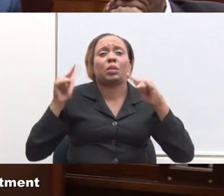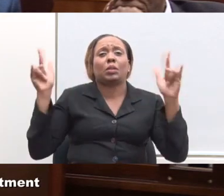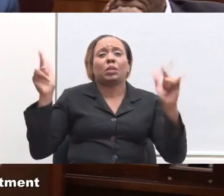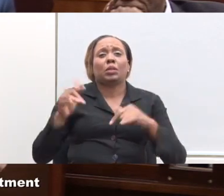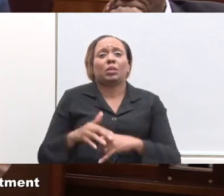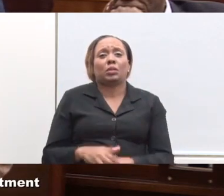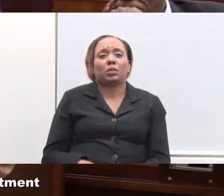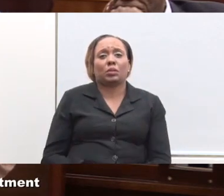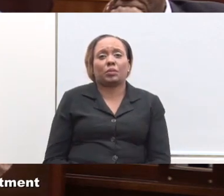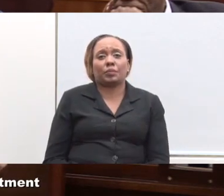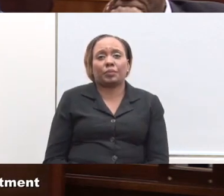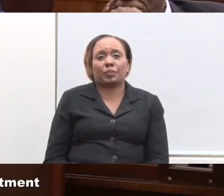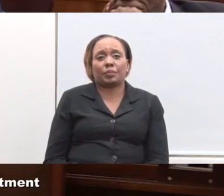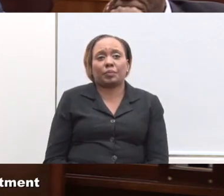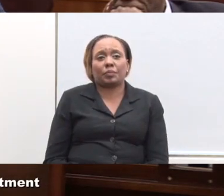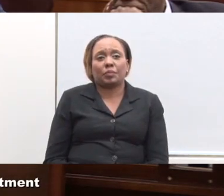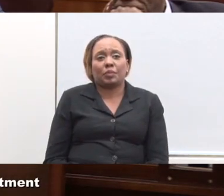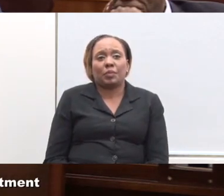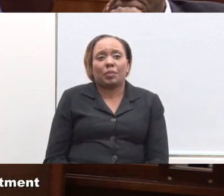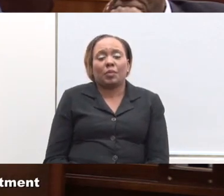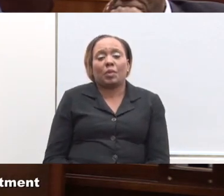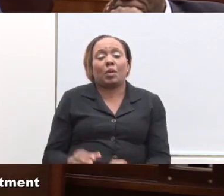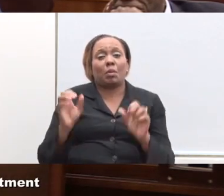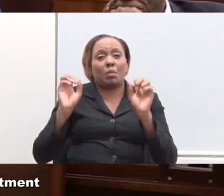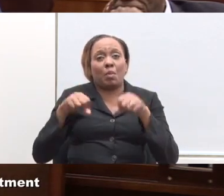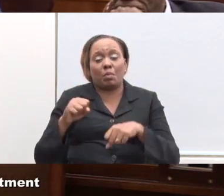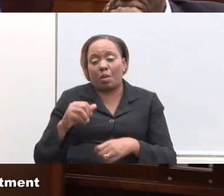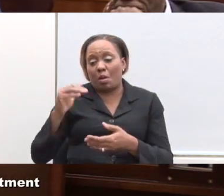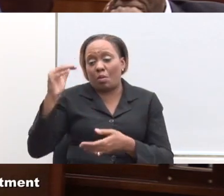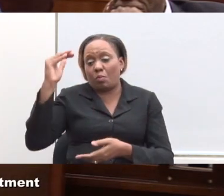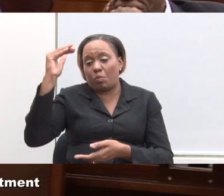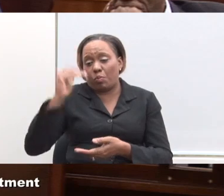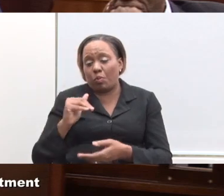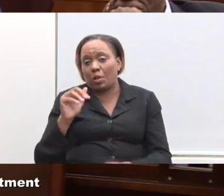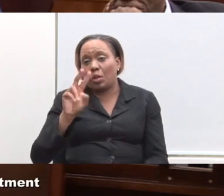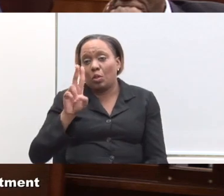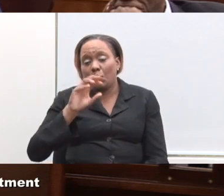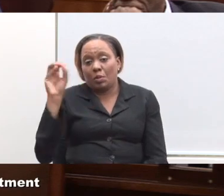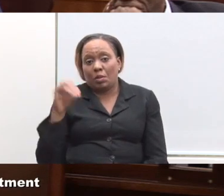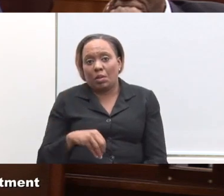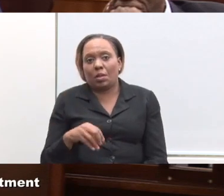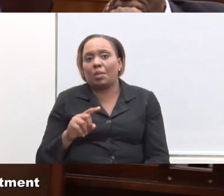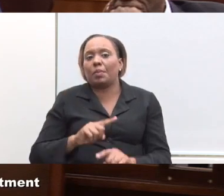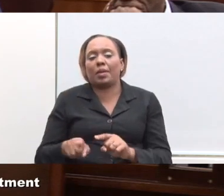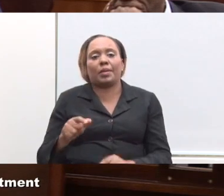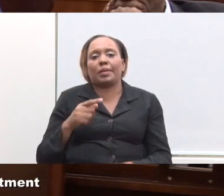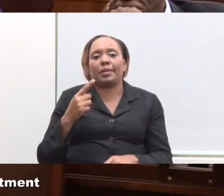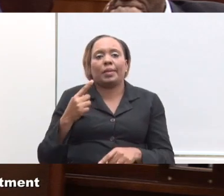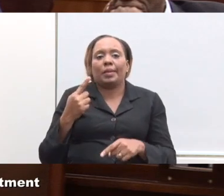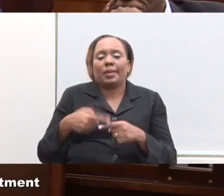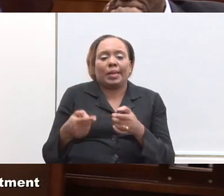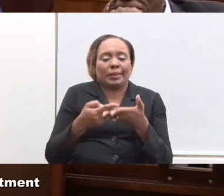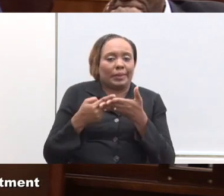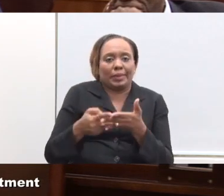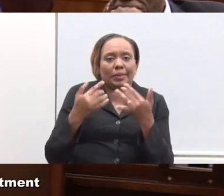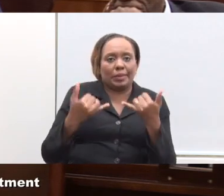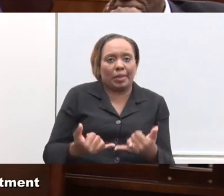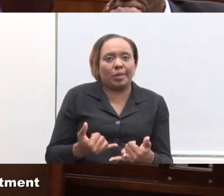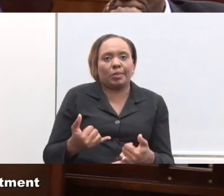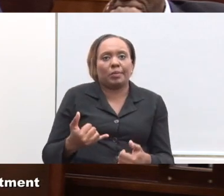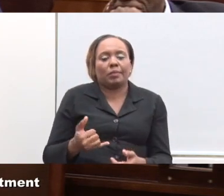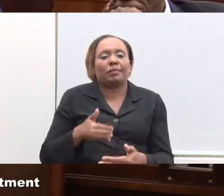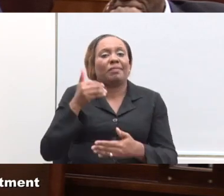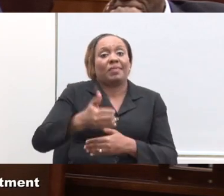the 3% to about 2%. But it is too early for us to talk about that. We are going to work in the next